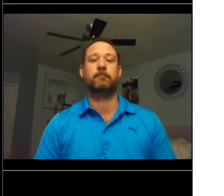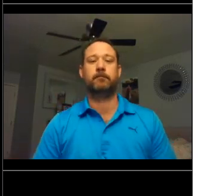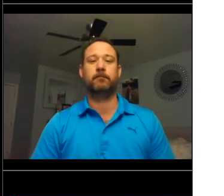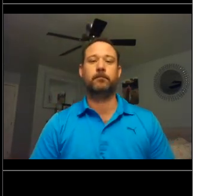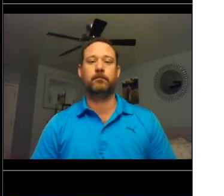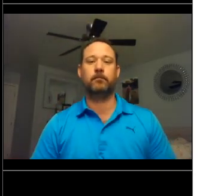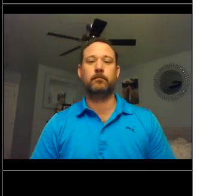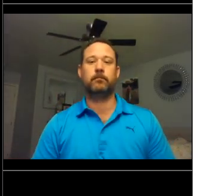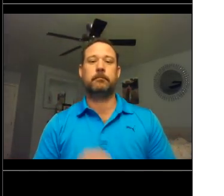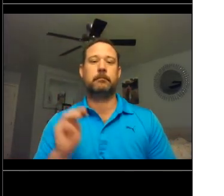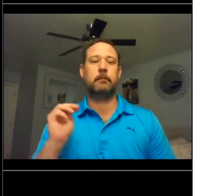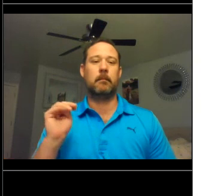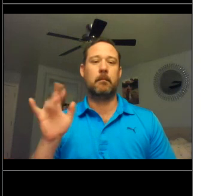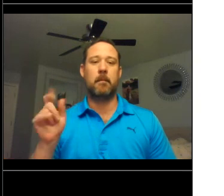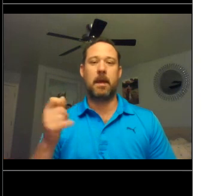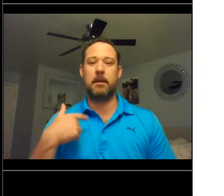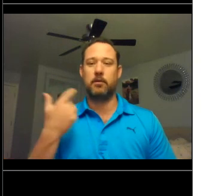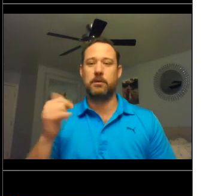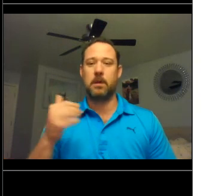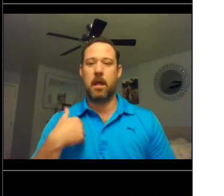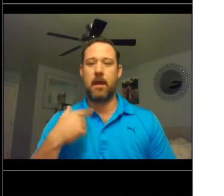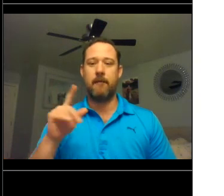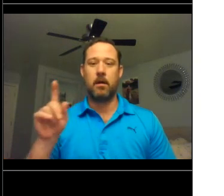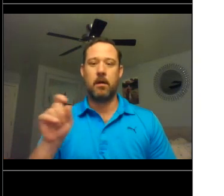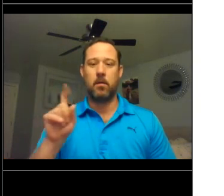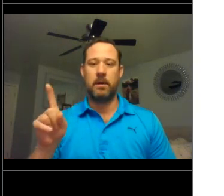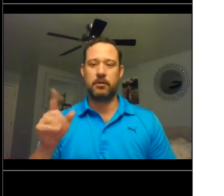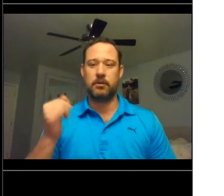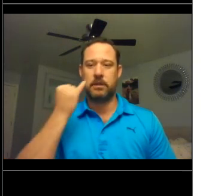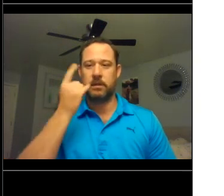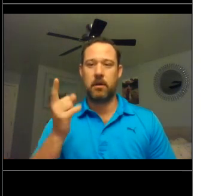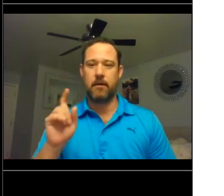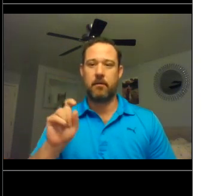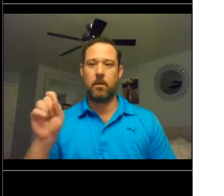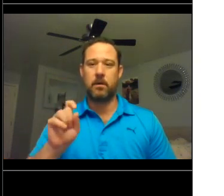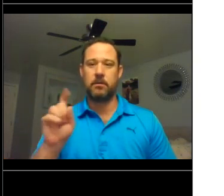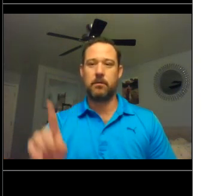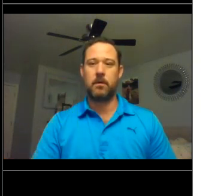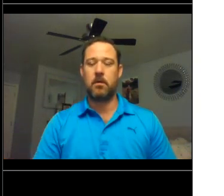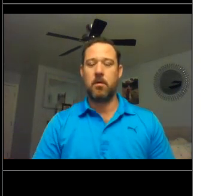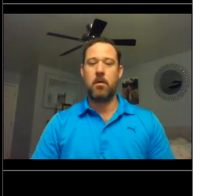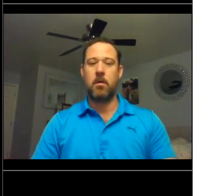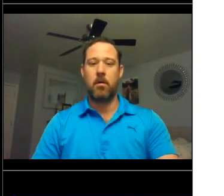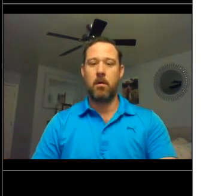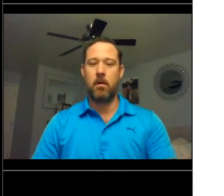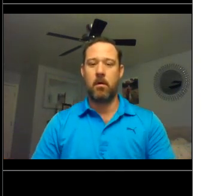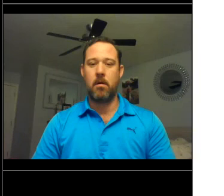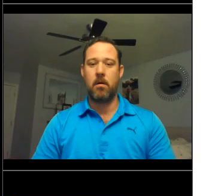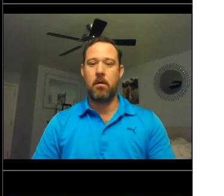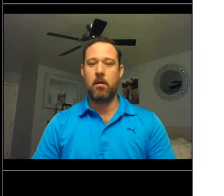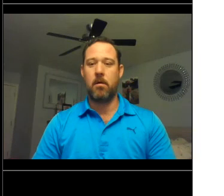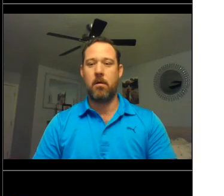Megan, did you still have a question? I see you have like a question mark next to your name.